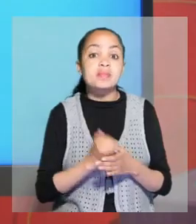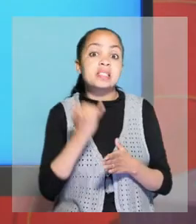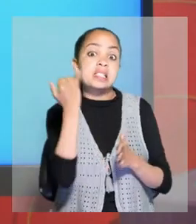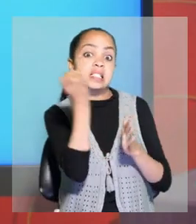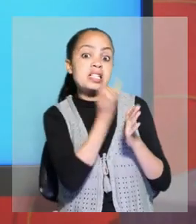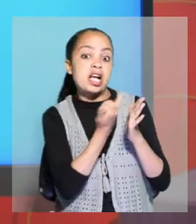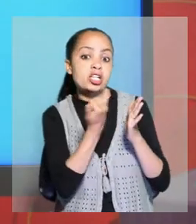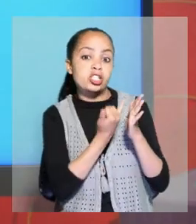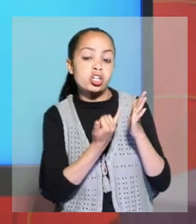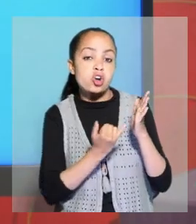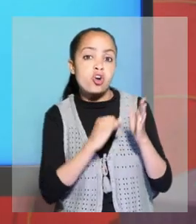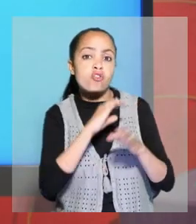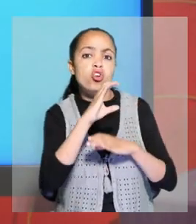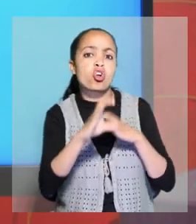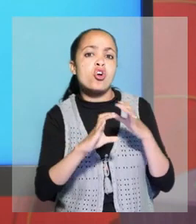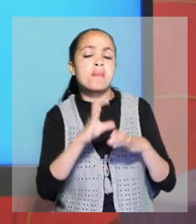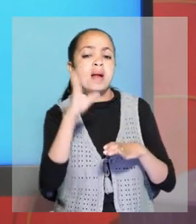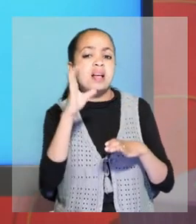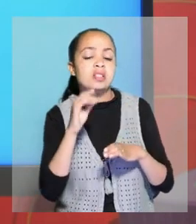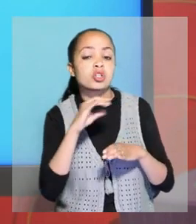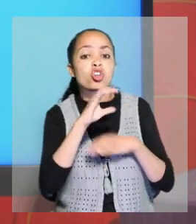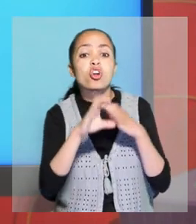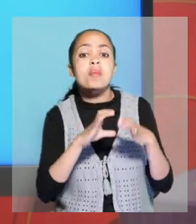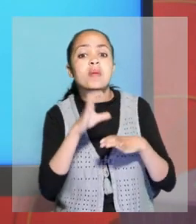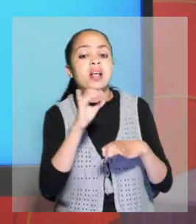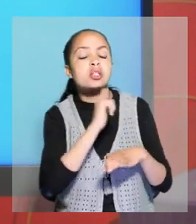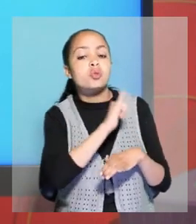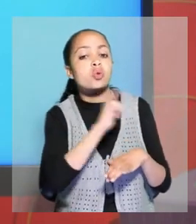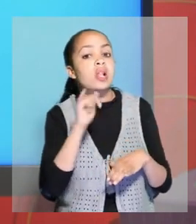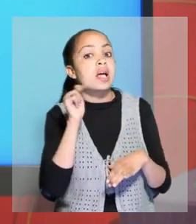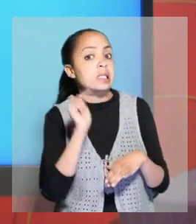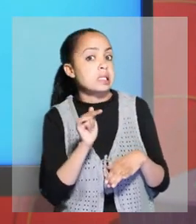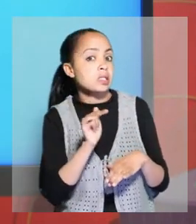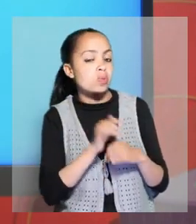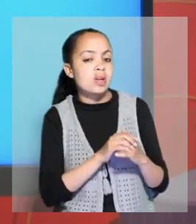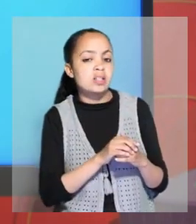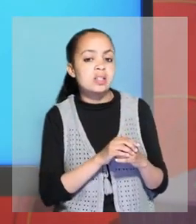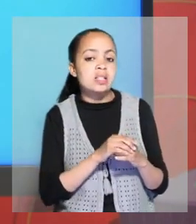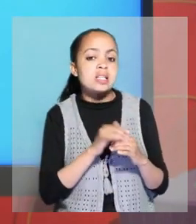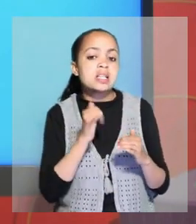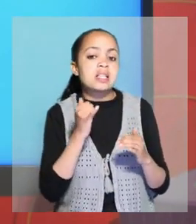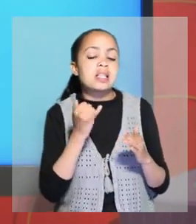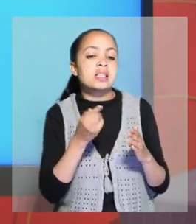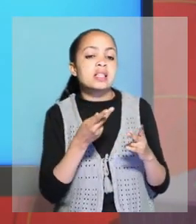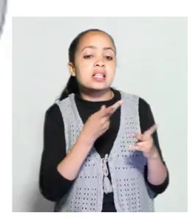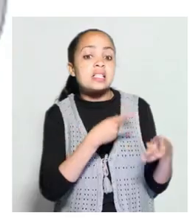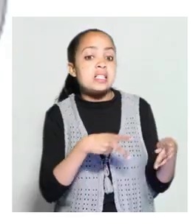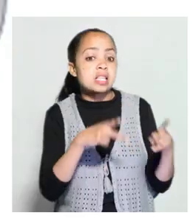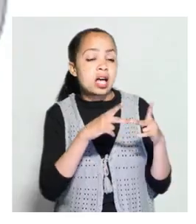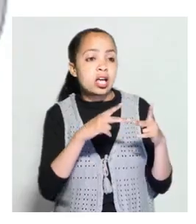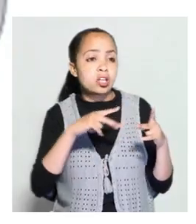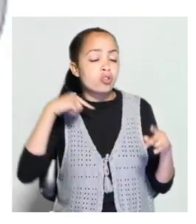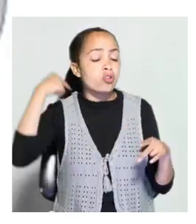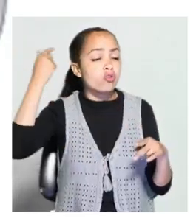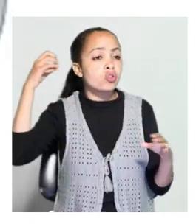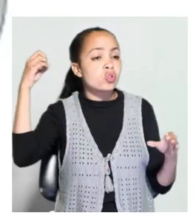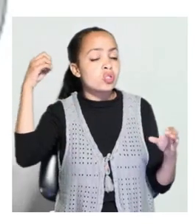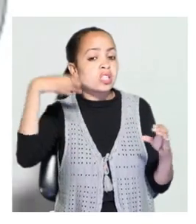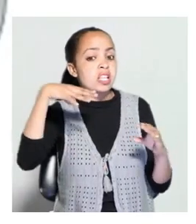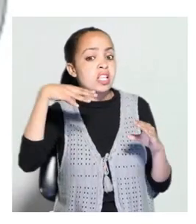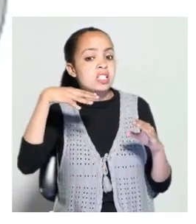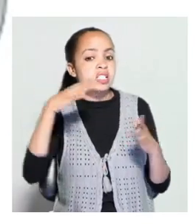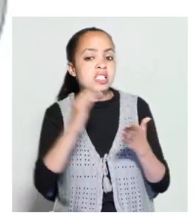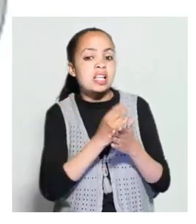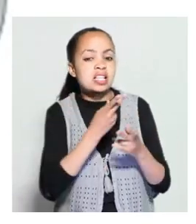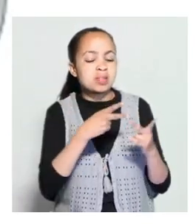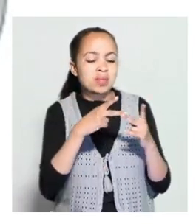Structure of chloroplast. Chloroplast looks like this one, where the site of photosynthesis takes place, where dark